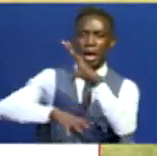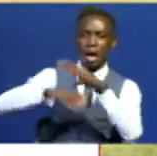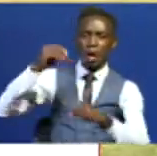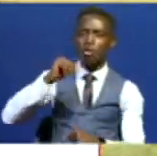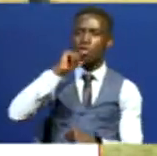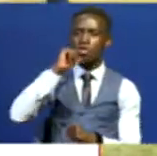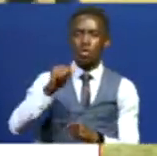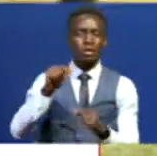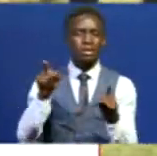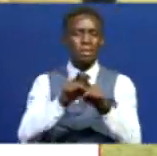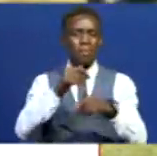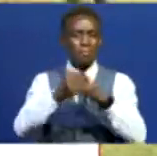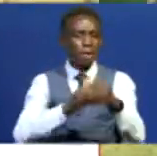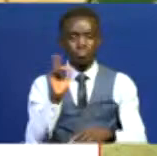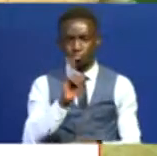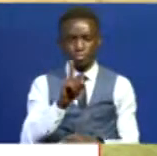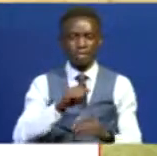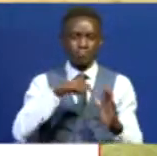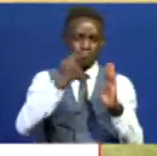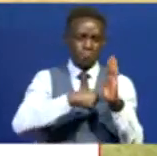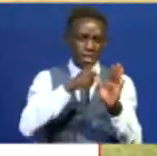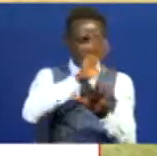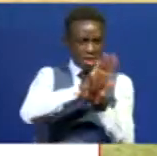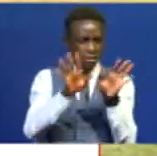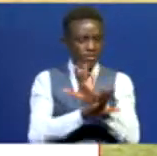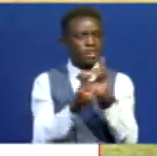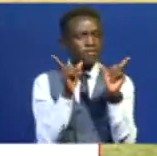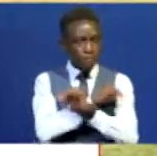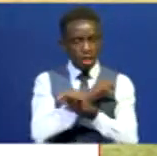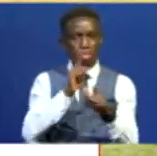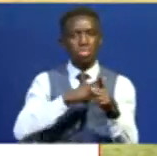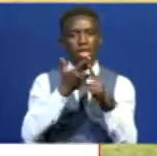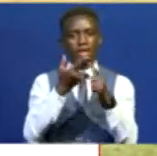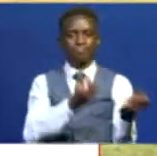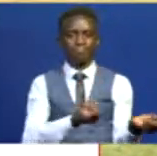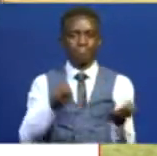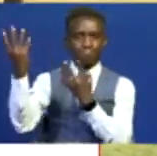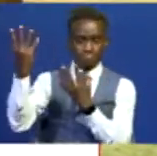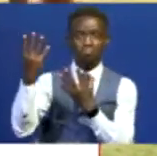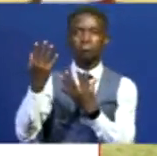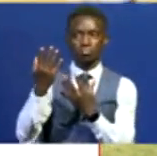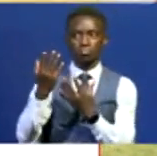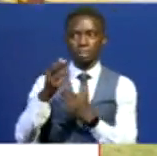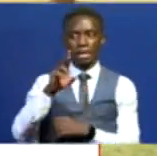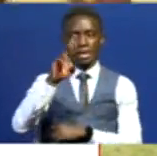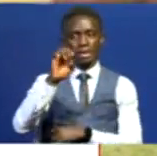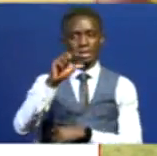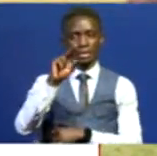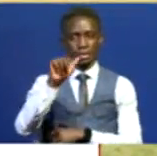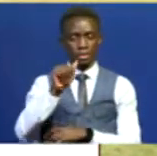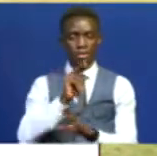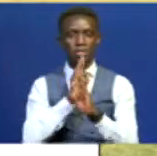but now as a finished product. I'm Regina Manyara reporting from the ASK show